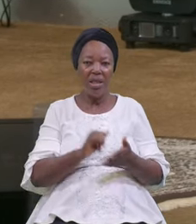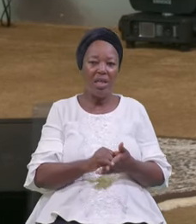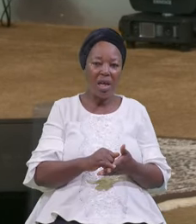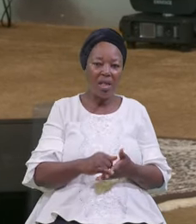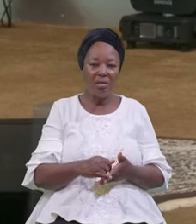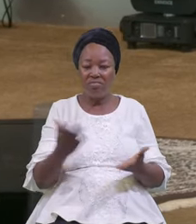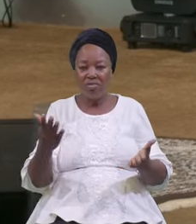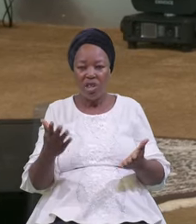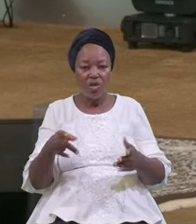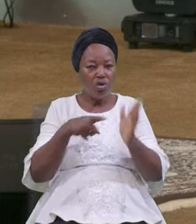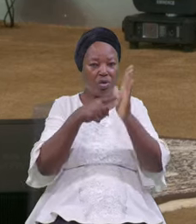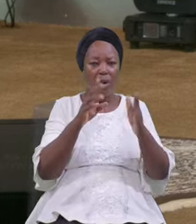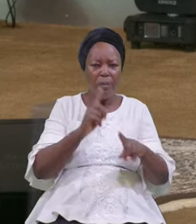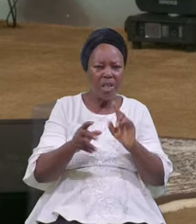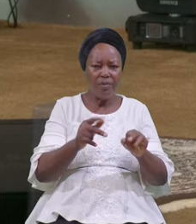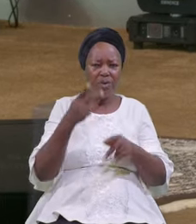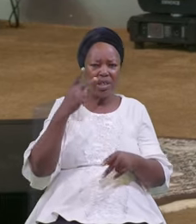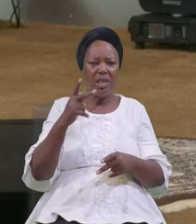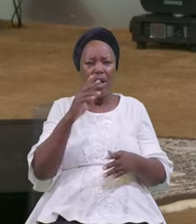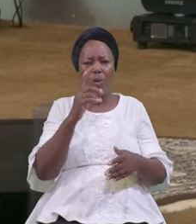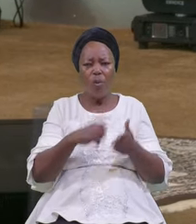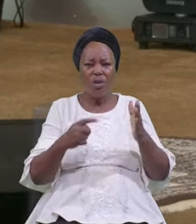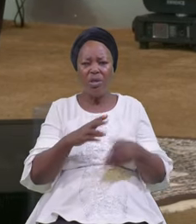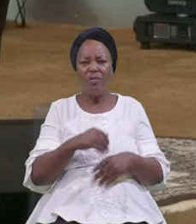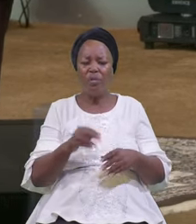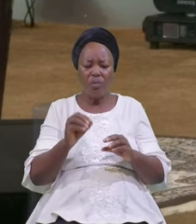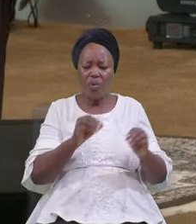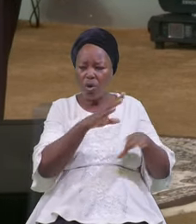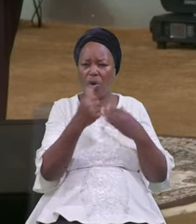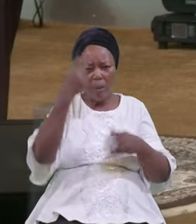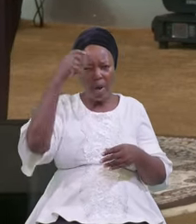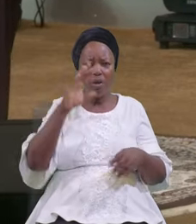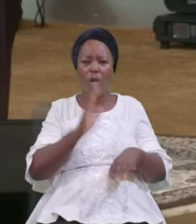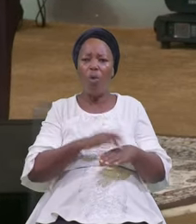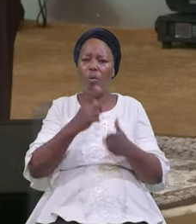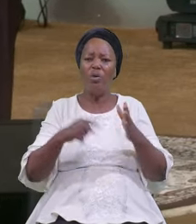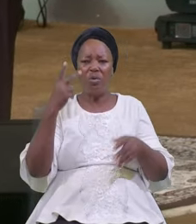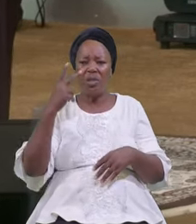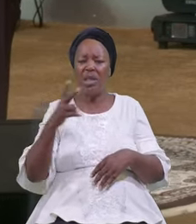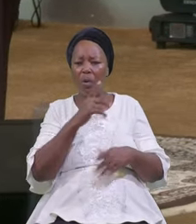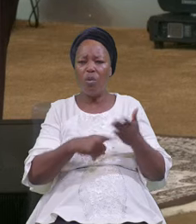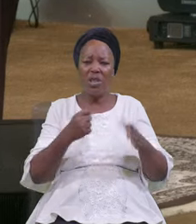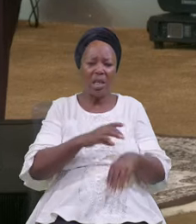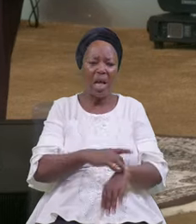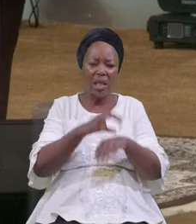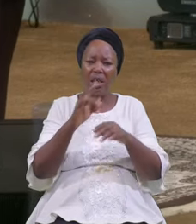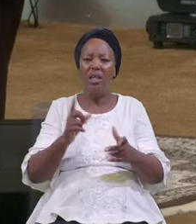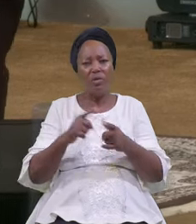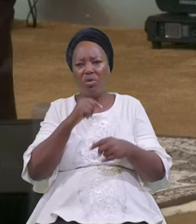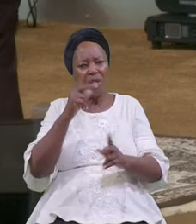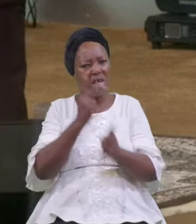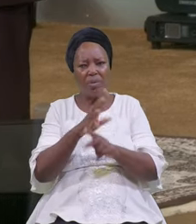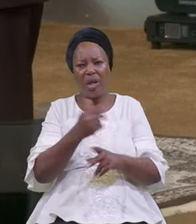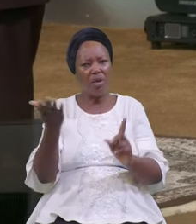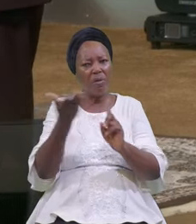you look at what you see and what you hear and what is earthly, you will not keep any conviction. But